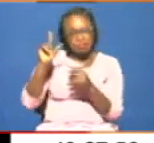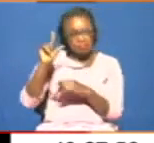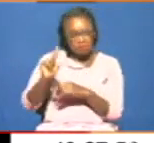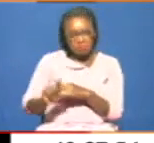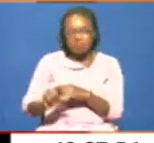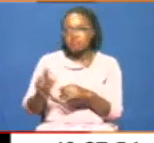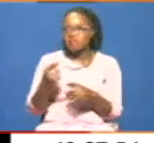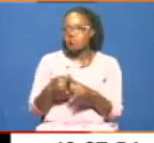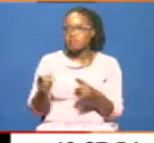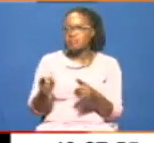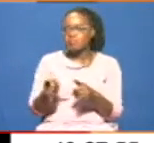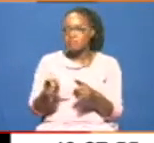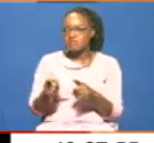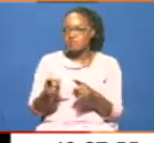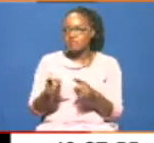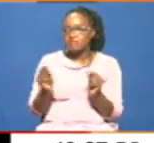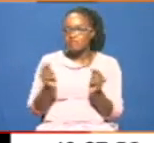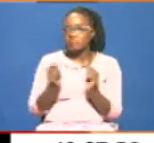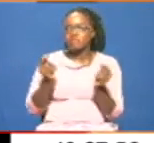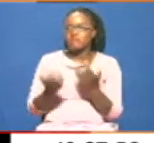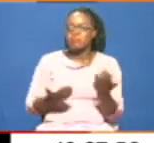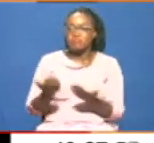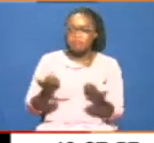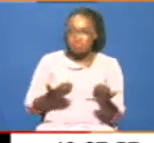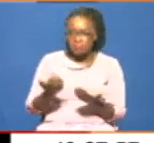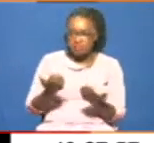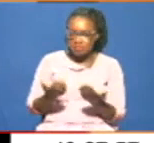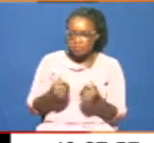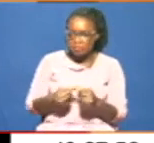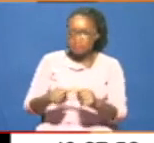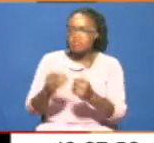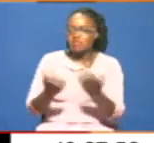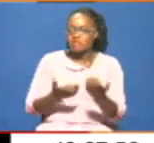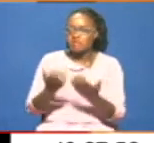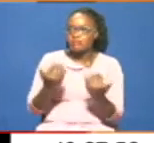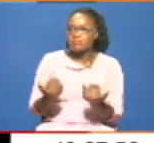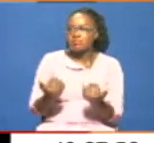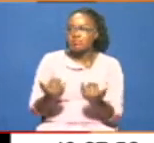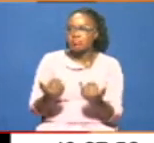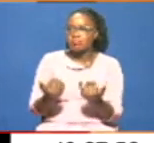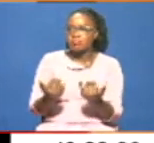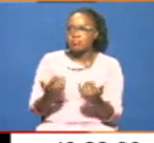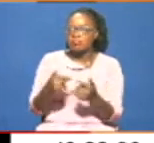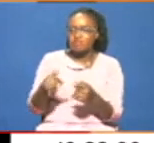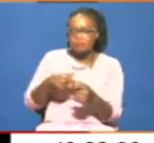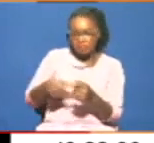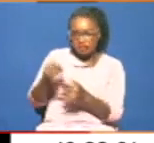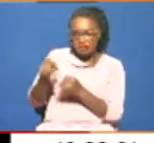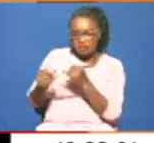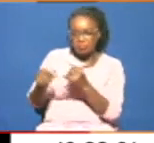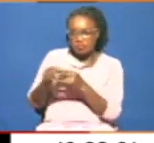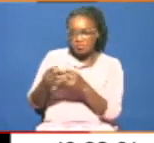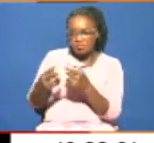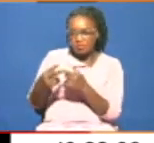it is hurting the business, the sustainability of the business, because we are now subsidizing from our margins. We have to cut our margins